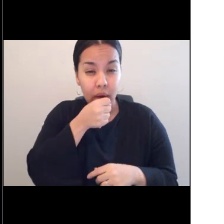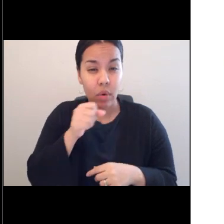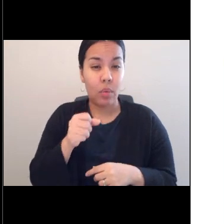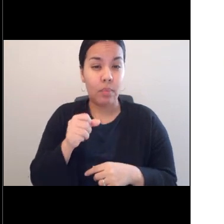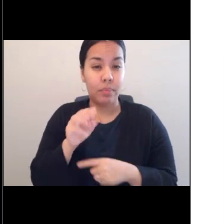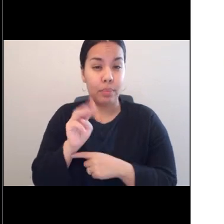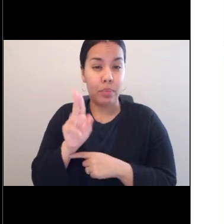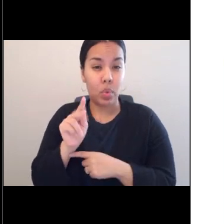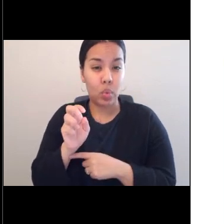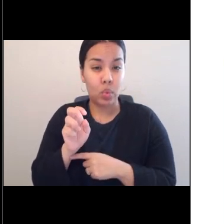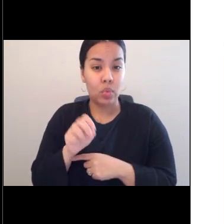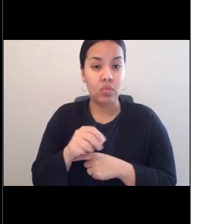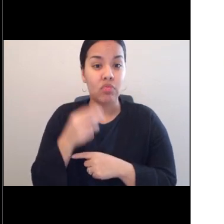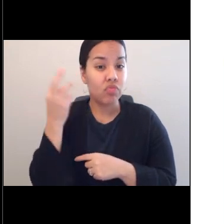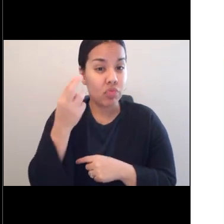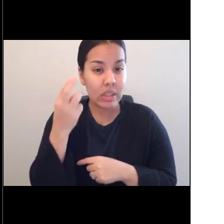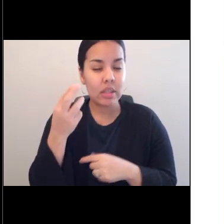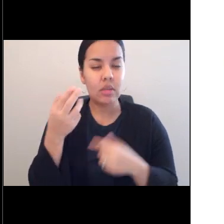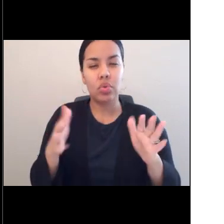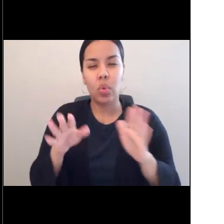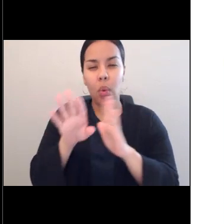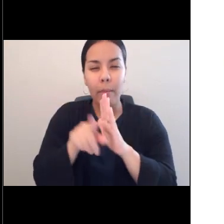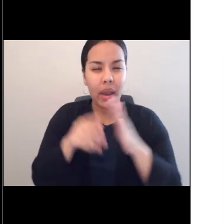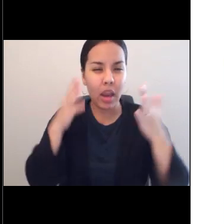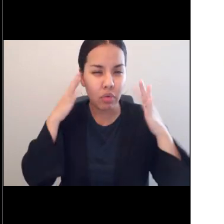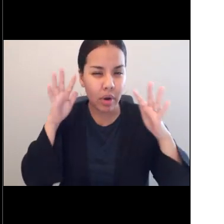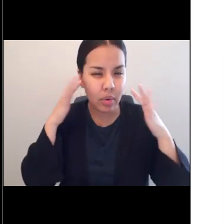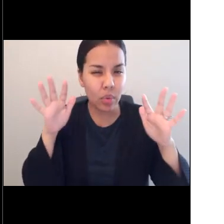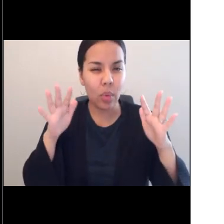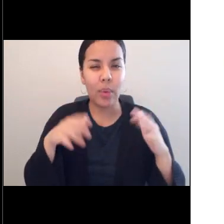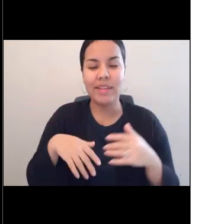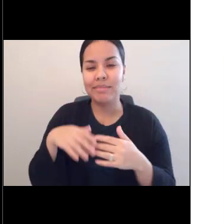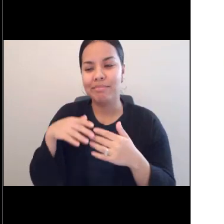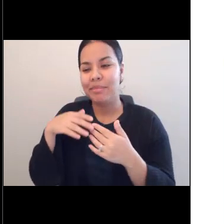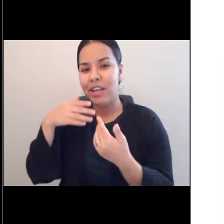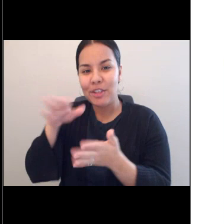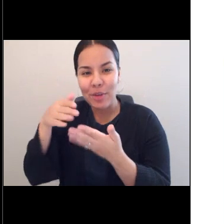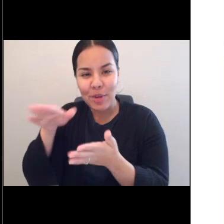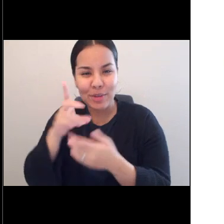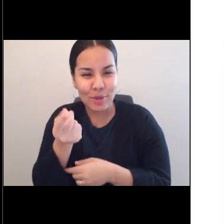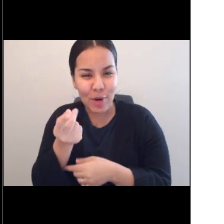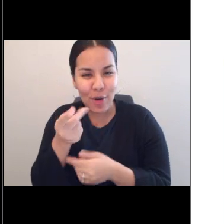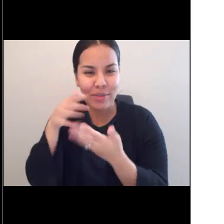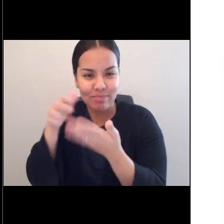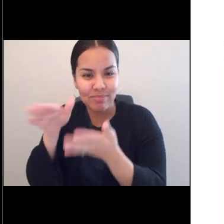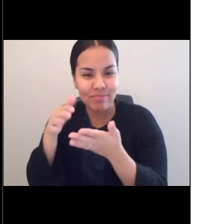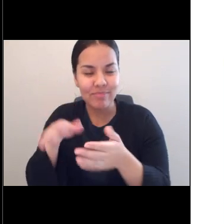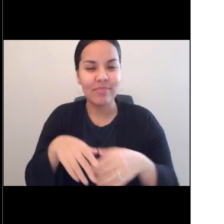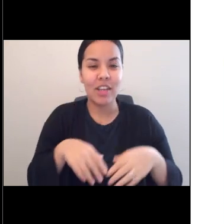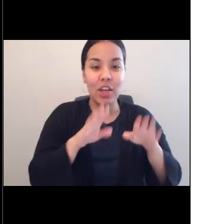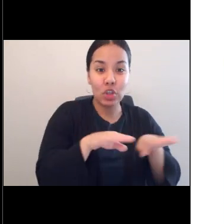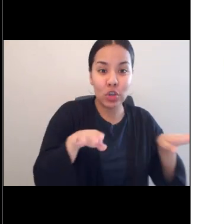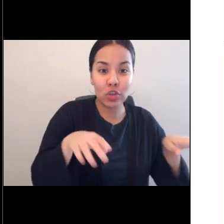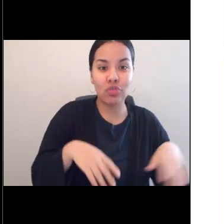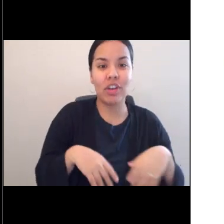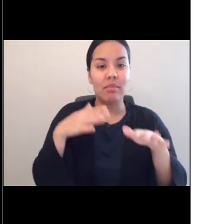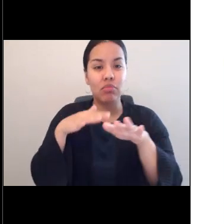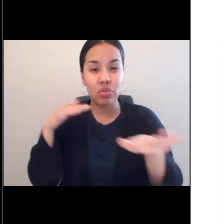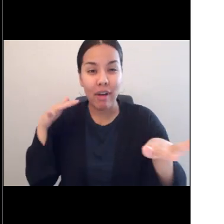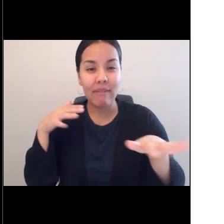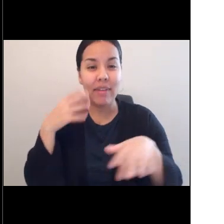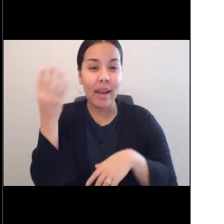is so we don't get miscellaneous background noise from dogs, traffic, children, and whatnot. We do encourage you to ask questions at